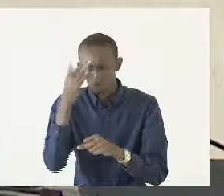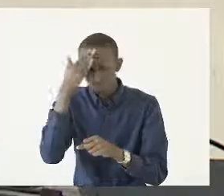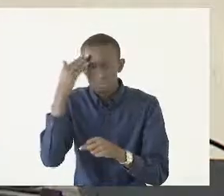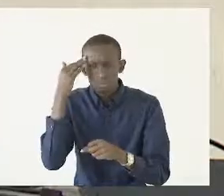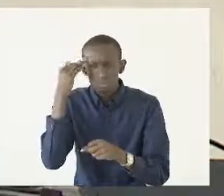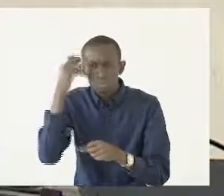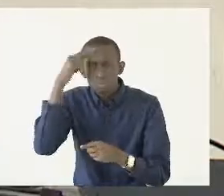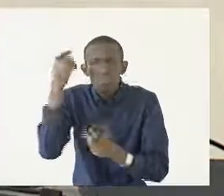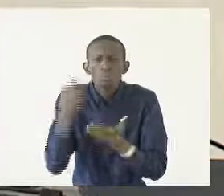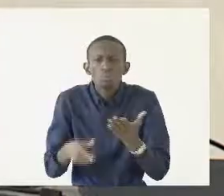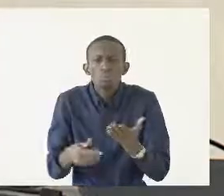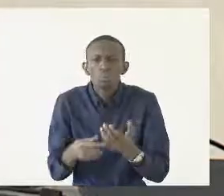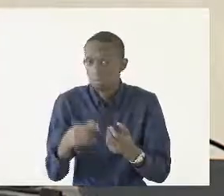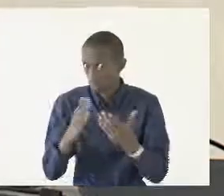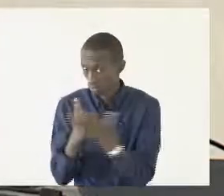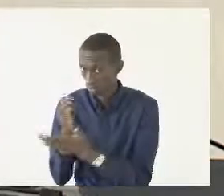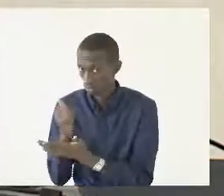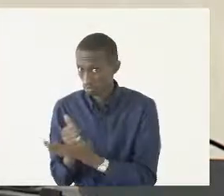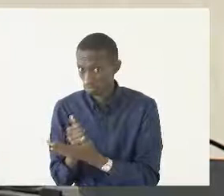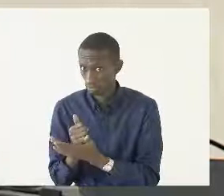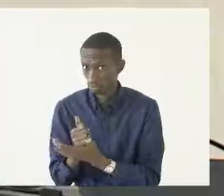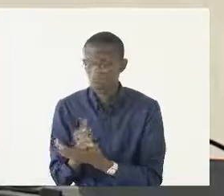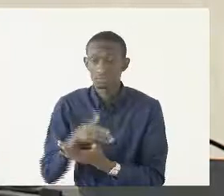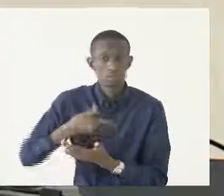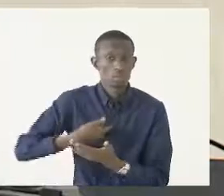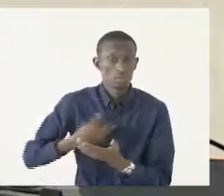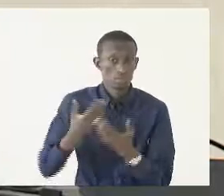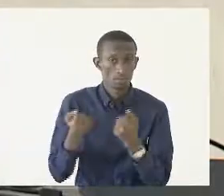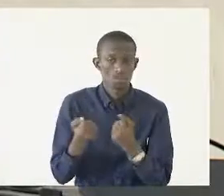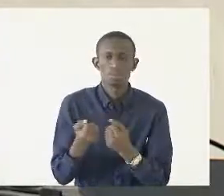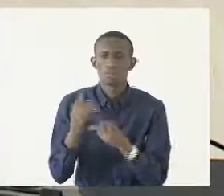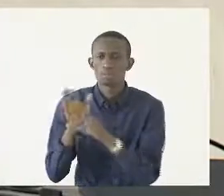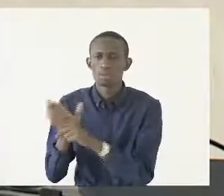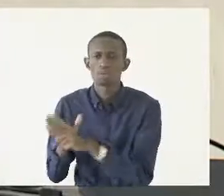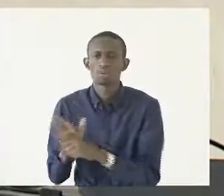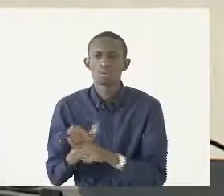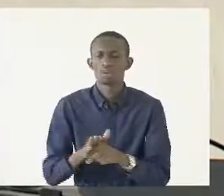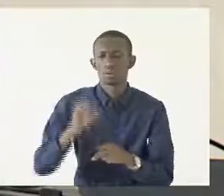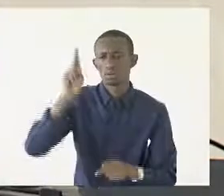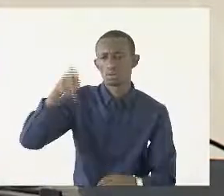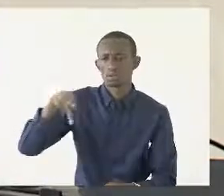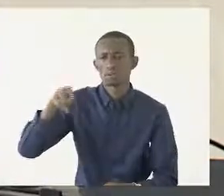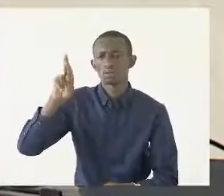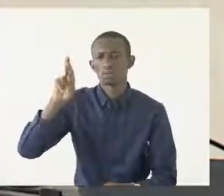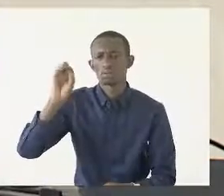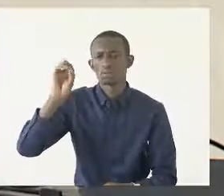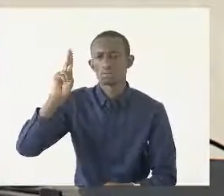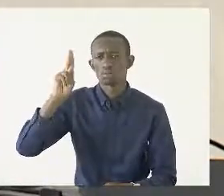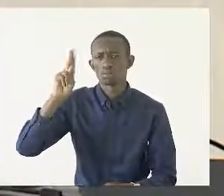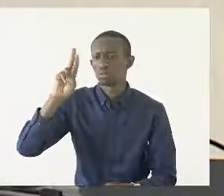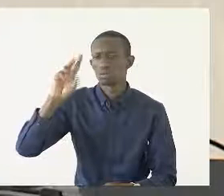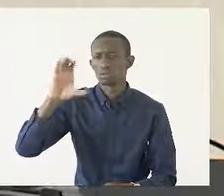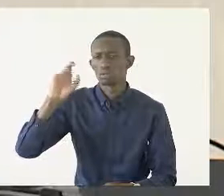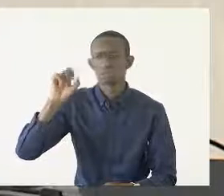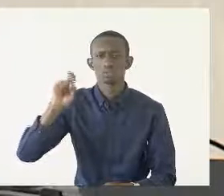why? It's because they have very many chloroplasts. Chloroplasts which have a lot of